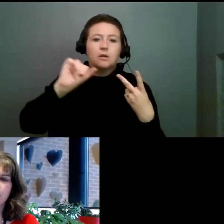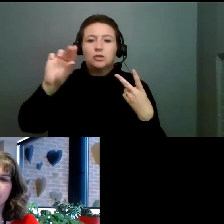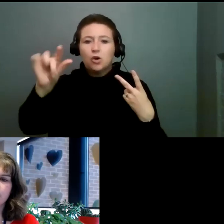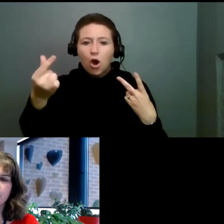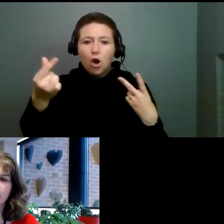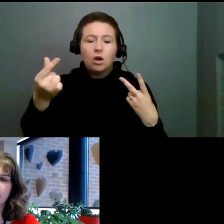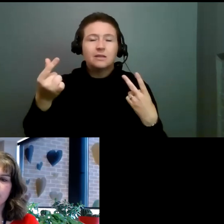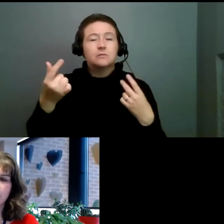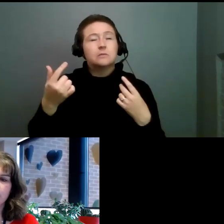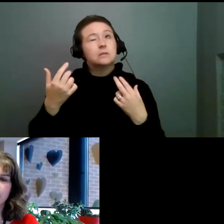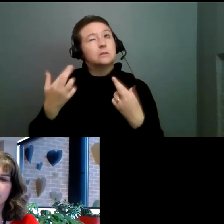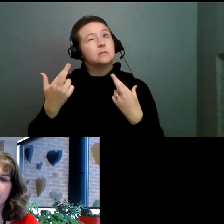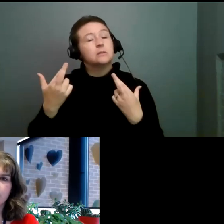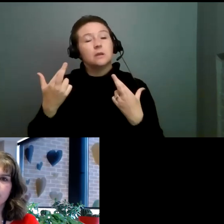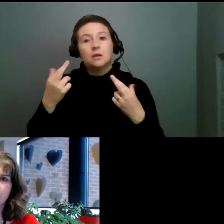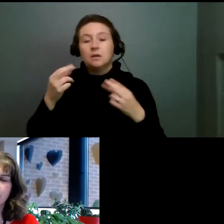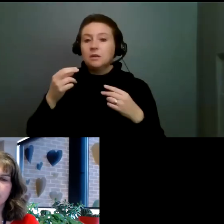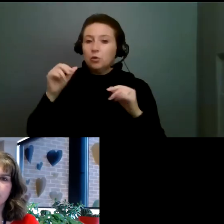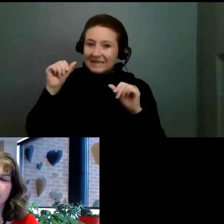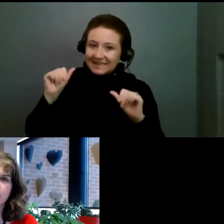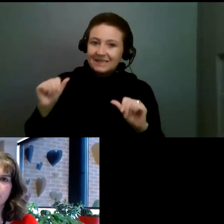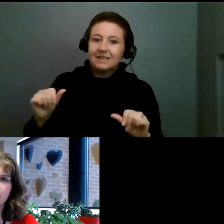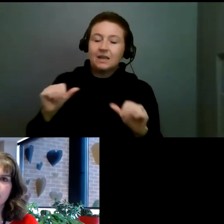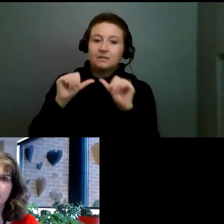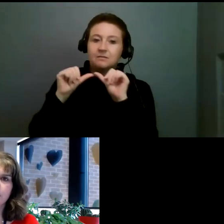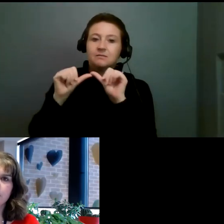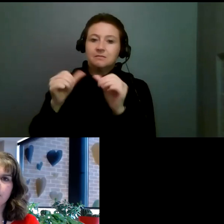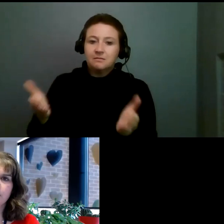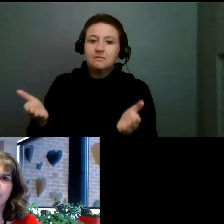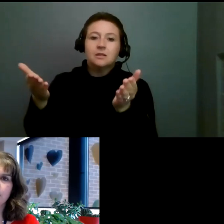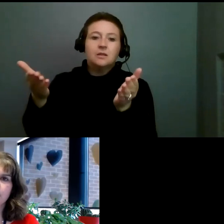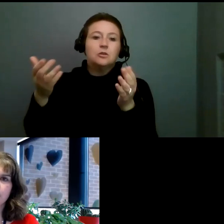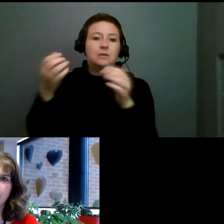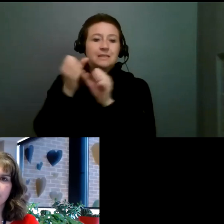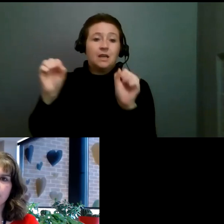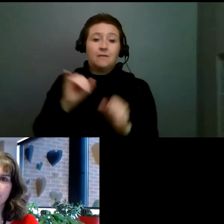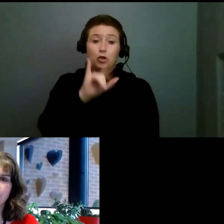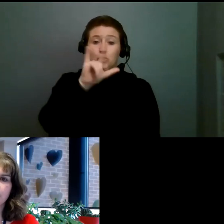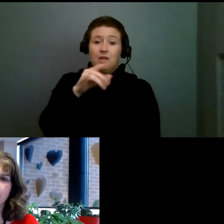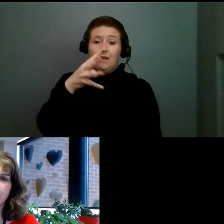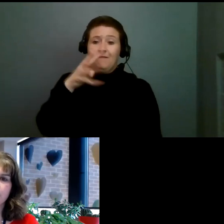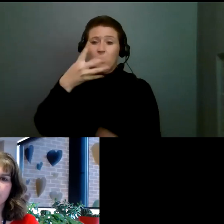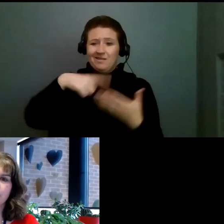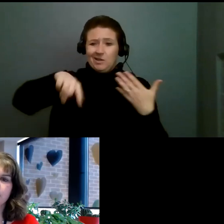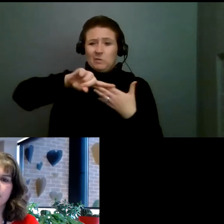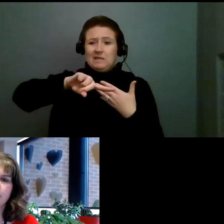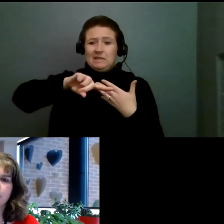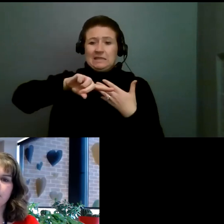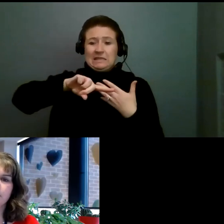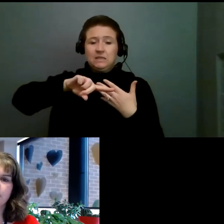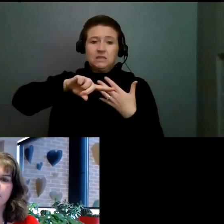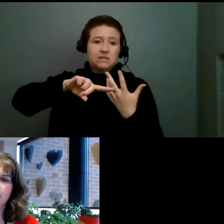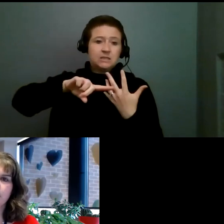to be able to hold safely. July 4th is coming fairly quickly. I